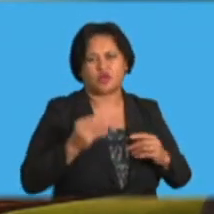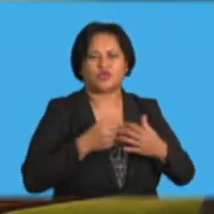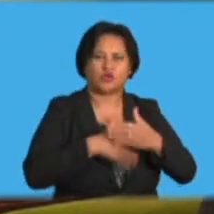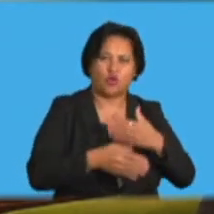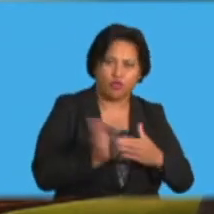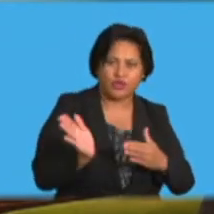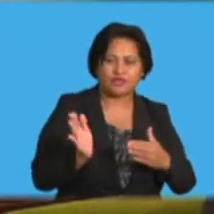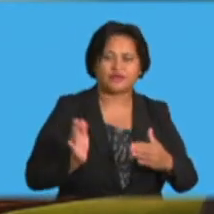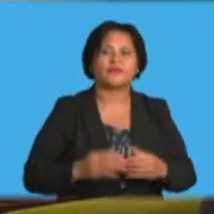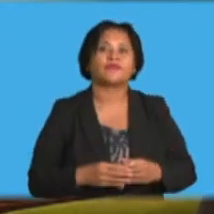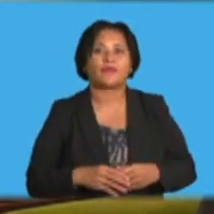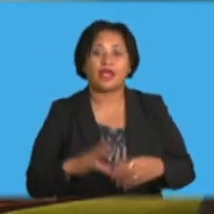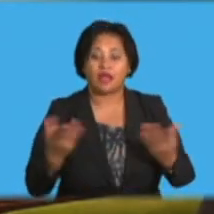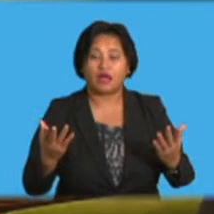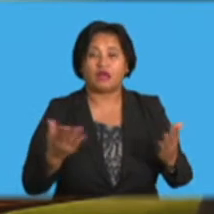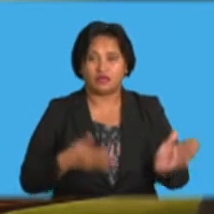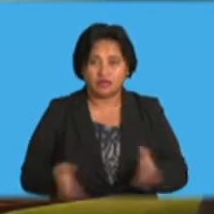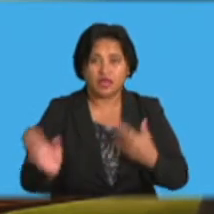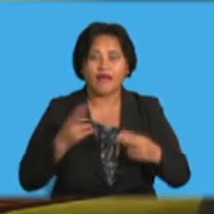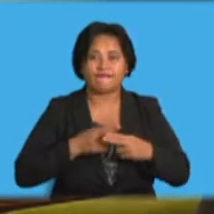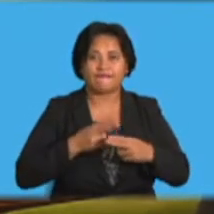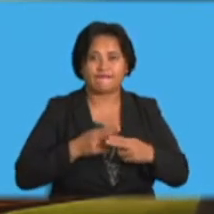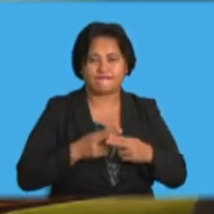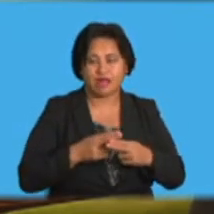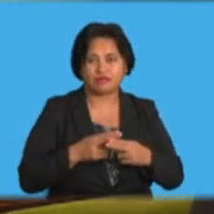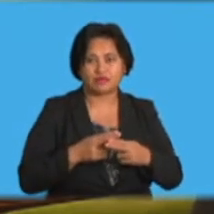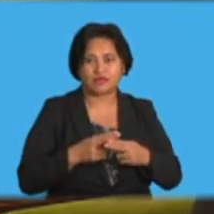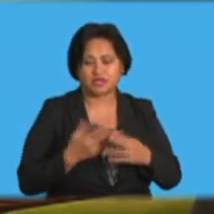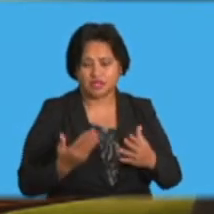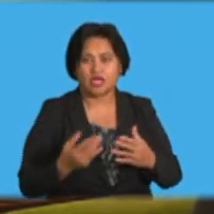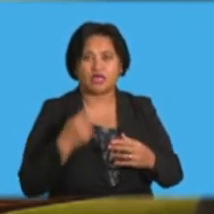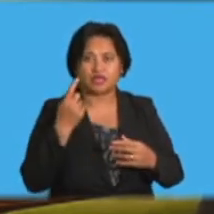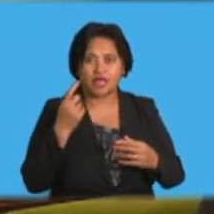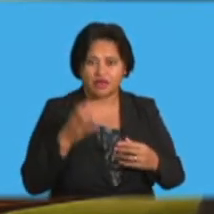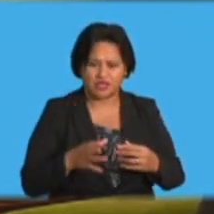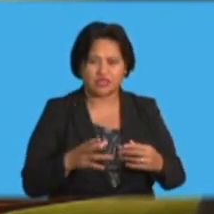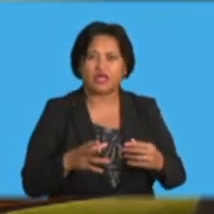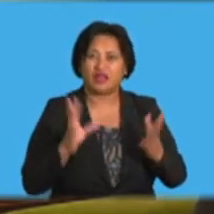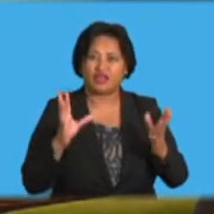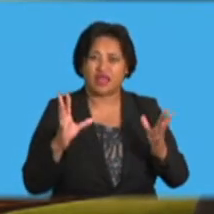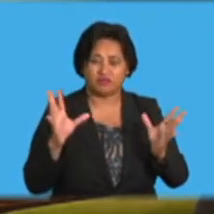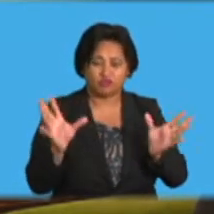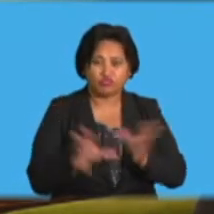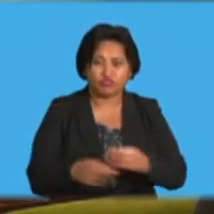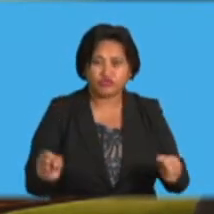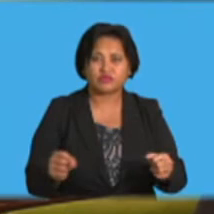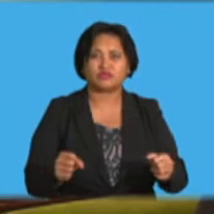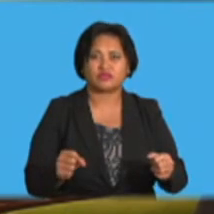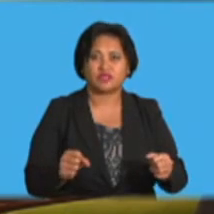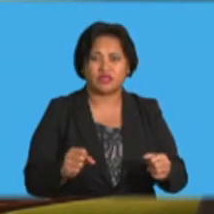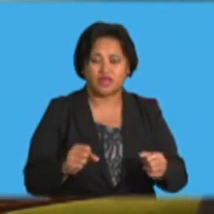Speaker. Farm Care, Madam Speaker. The cyclones and the flood generally greatly affected the agricultural sector, with major damage to cash crops and